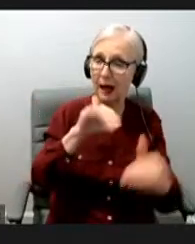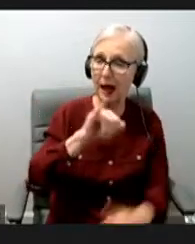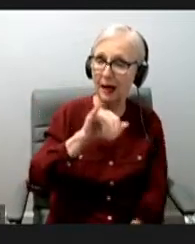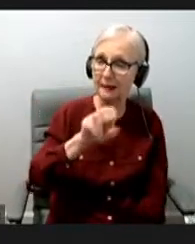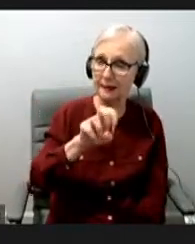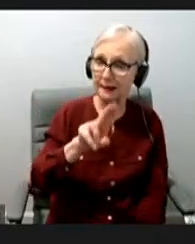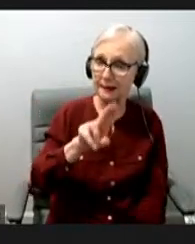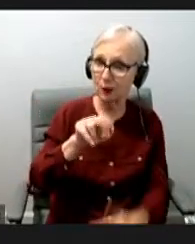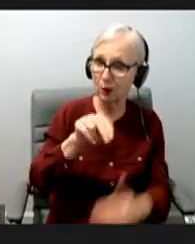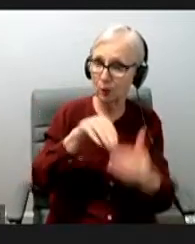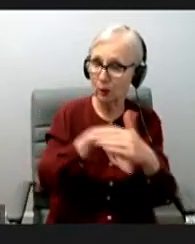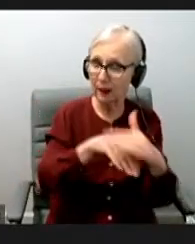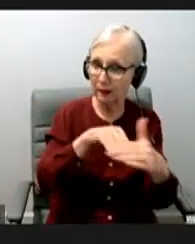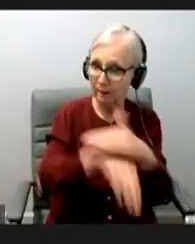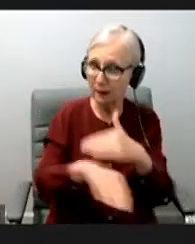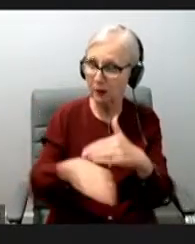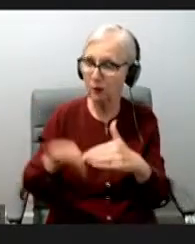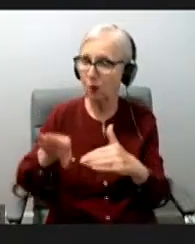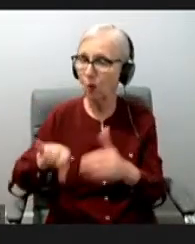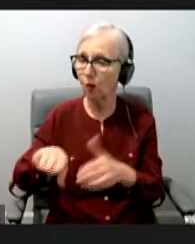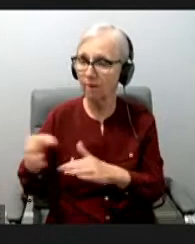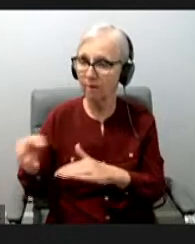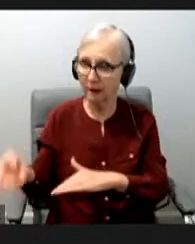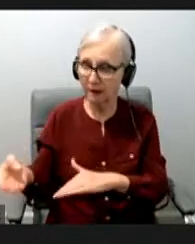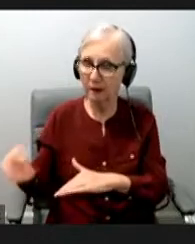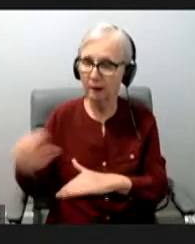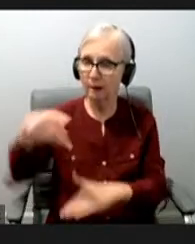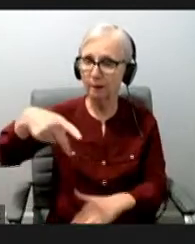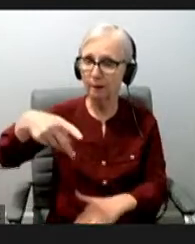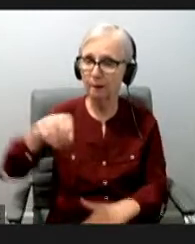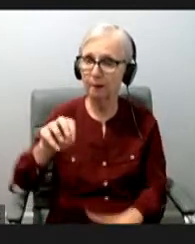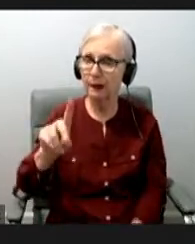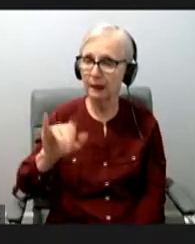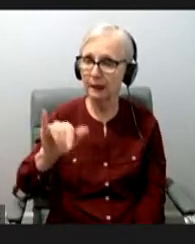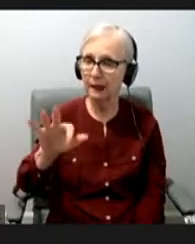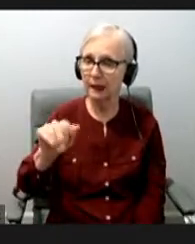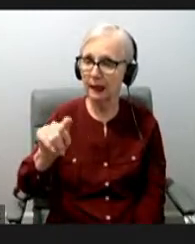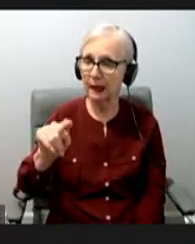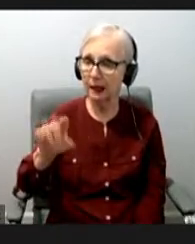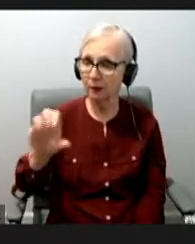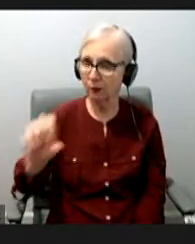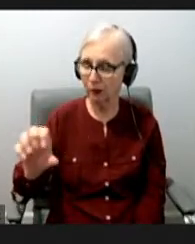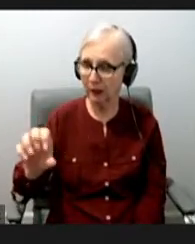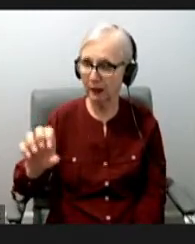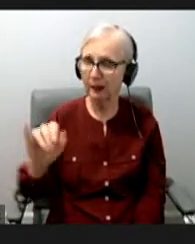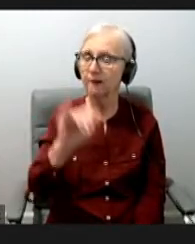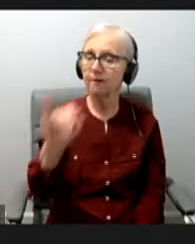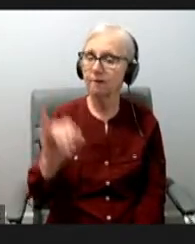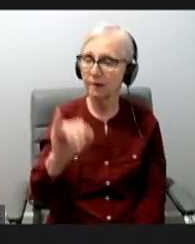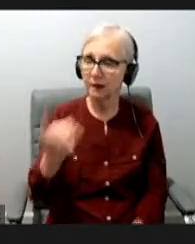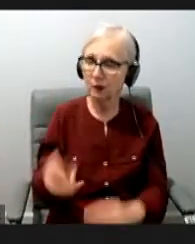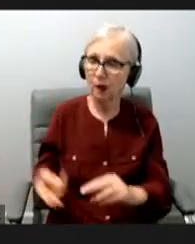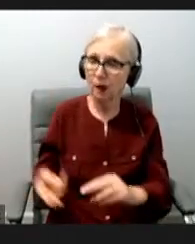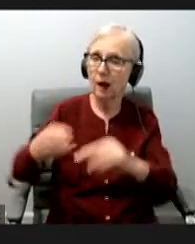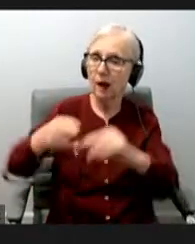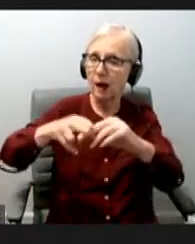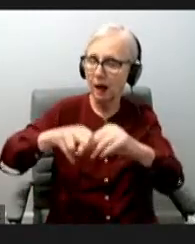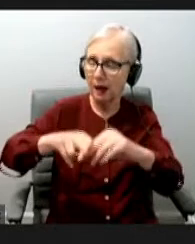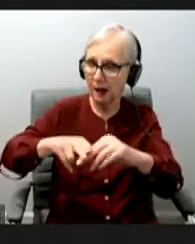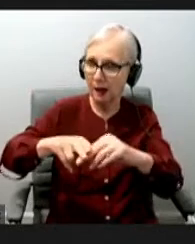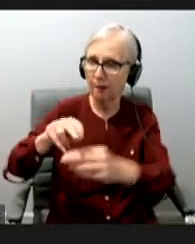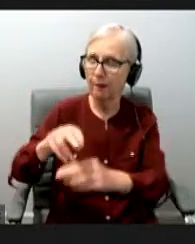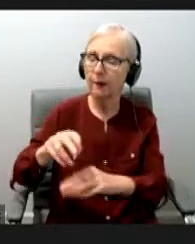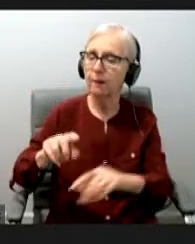the overall data correct, that pediatric infections are up since school opened, but they are lower at